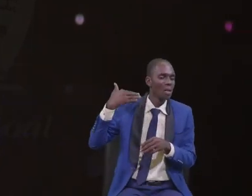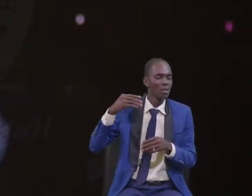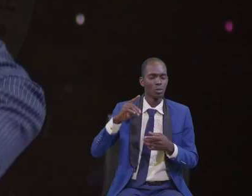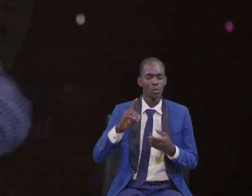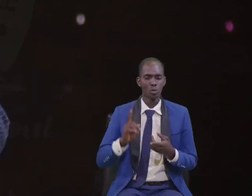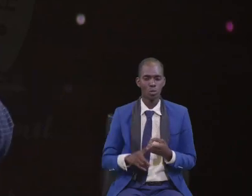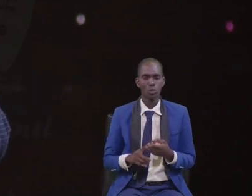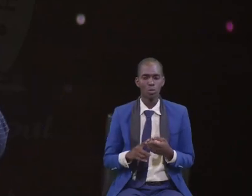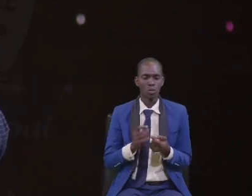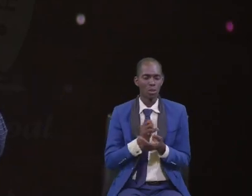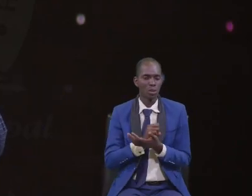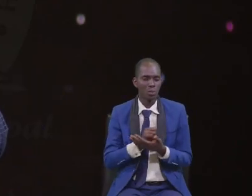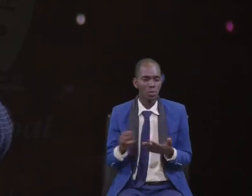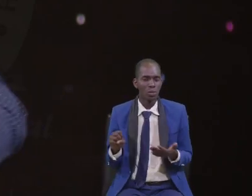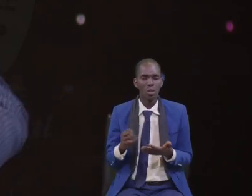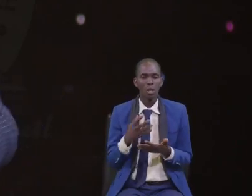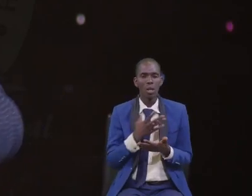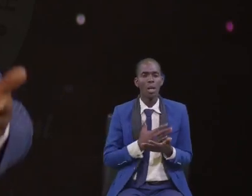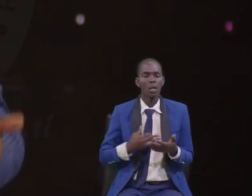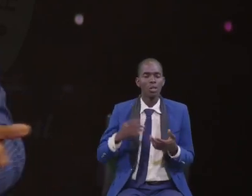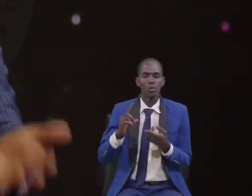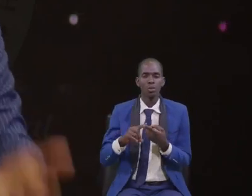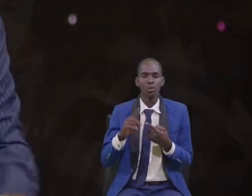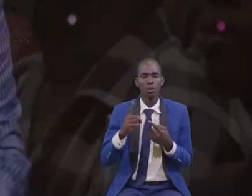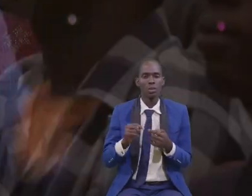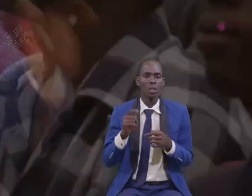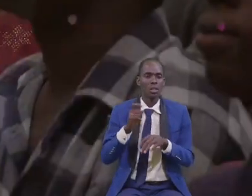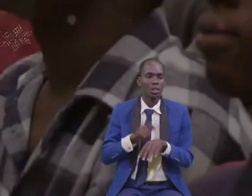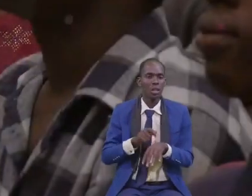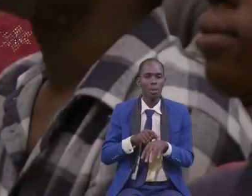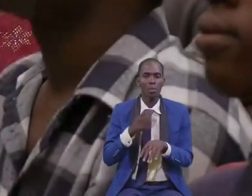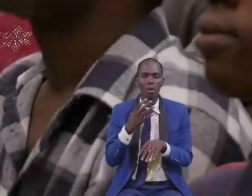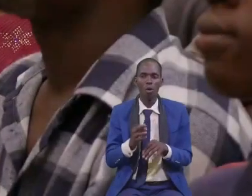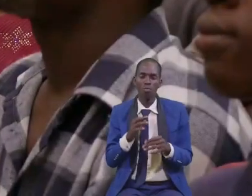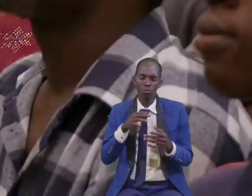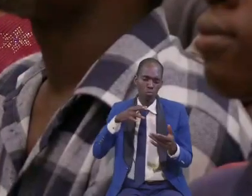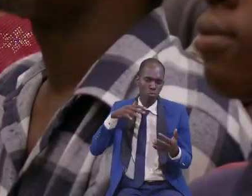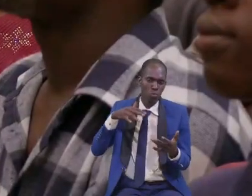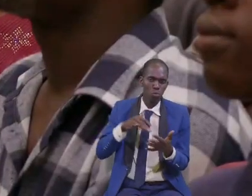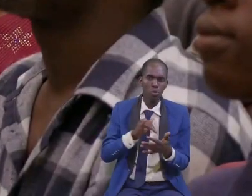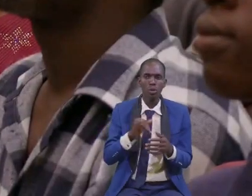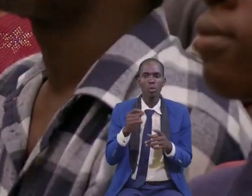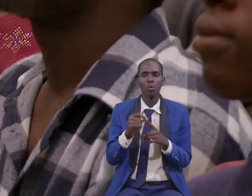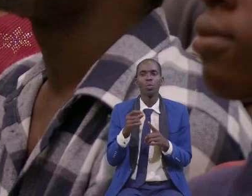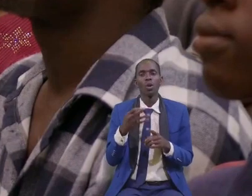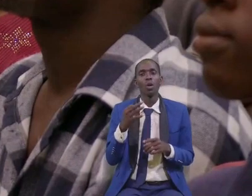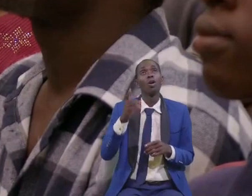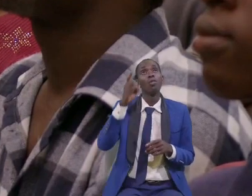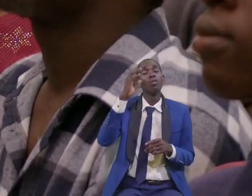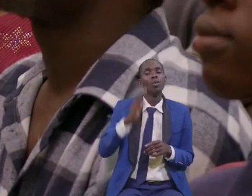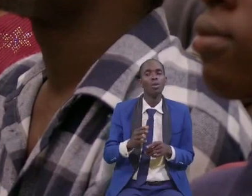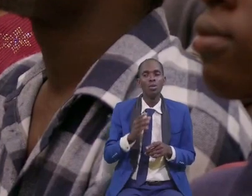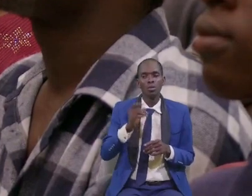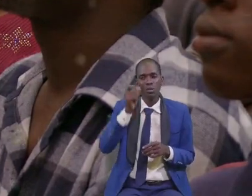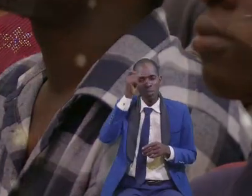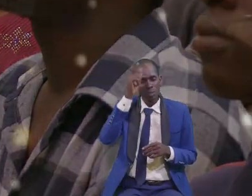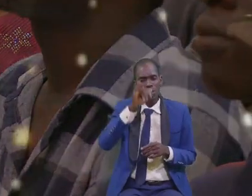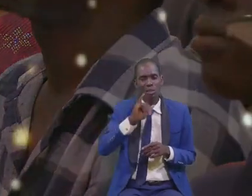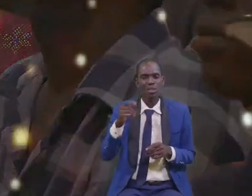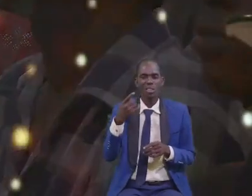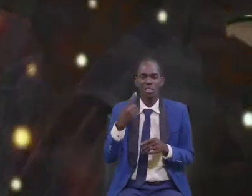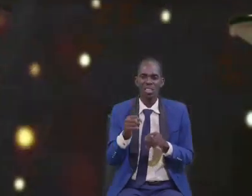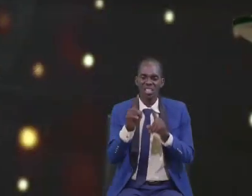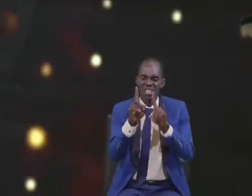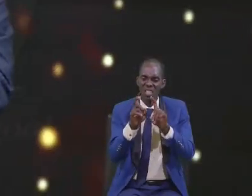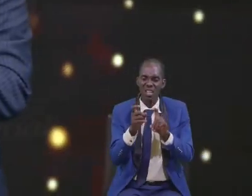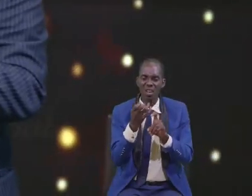Ghost baptism and to the time of studying the Word of God, perceiving the test of faith in